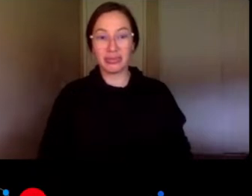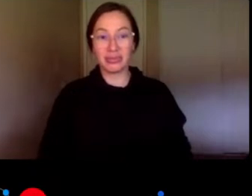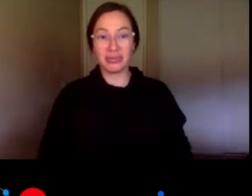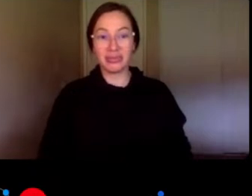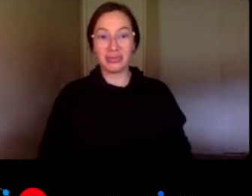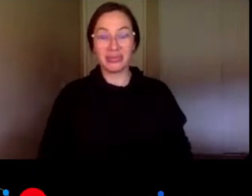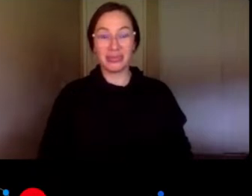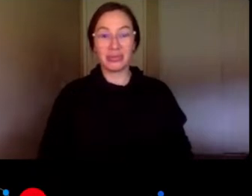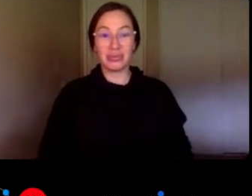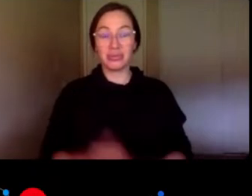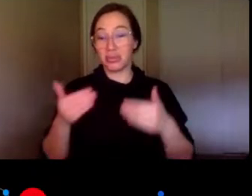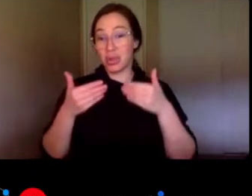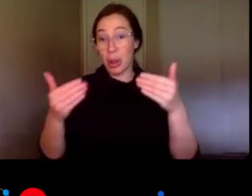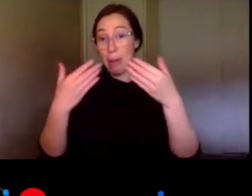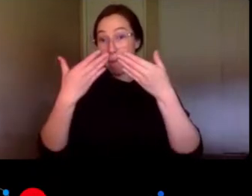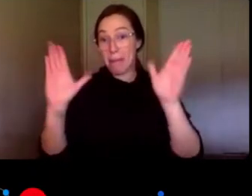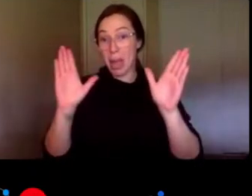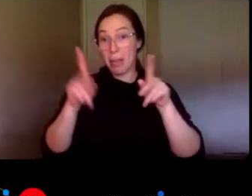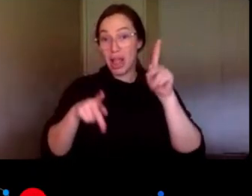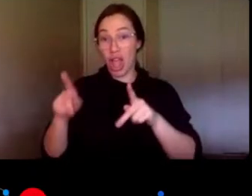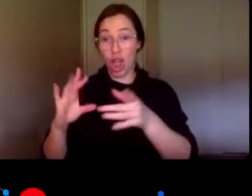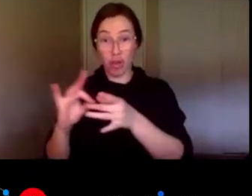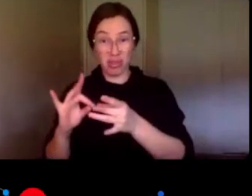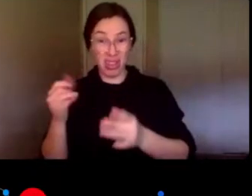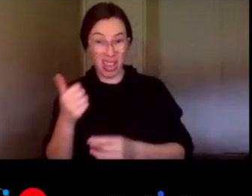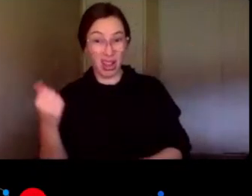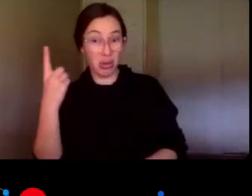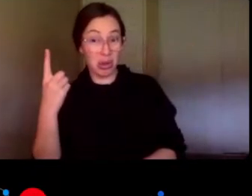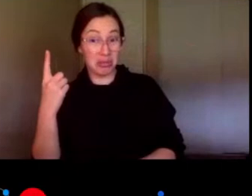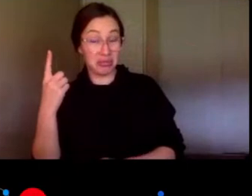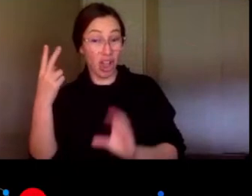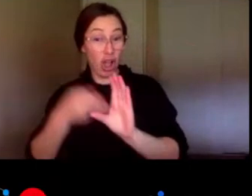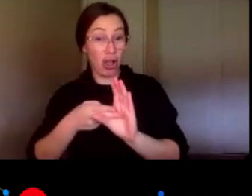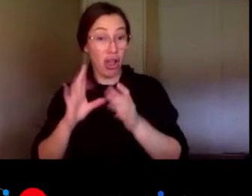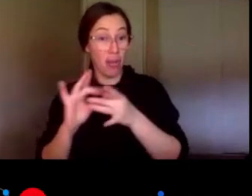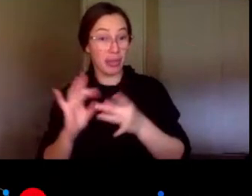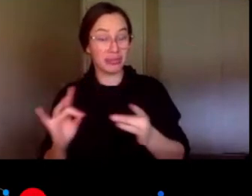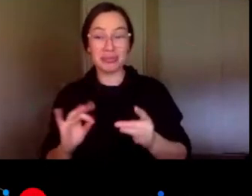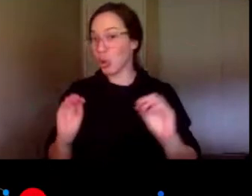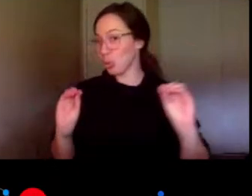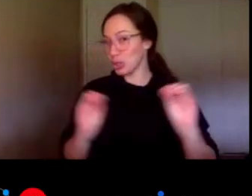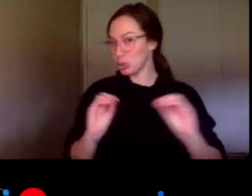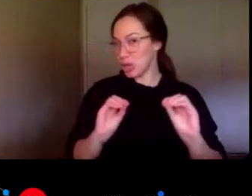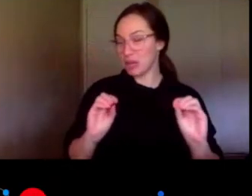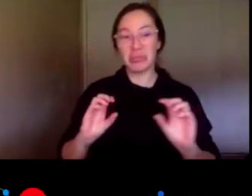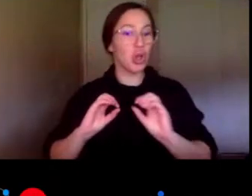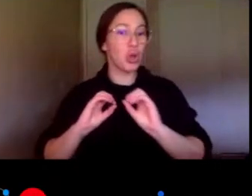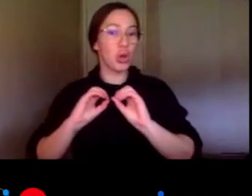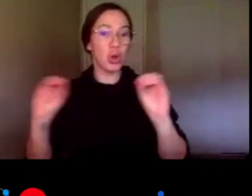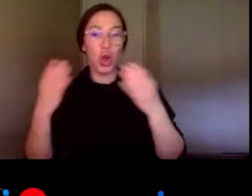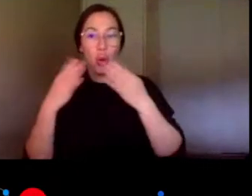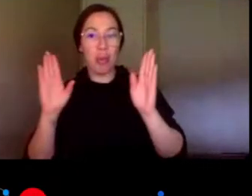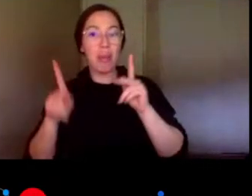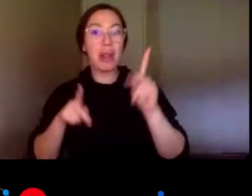We are moving into public comment. Do we have any public comments? We do not. There are no public comments.